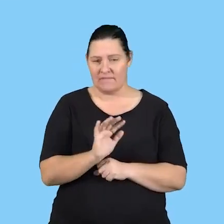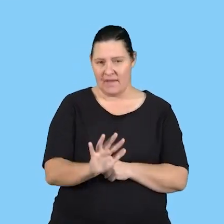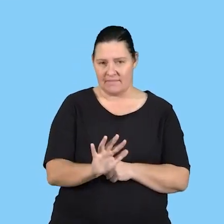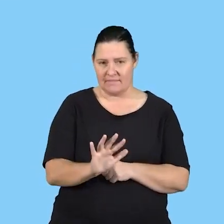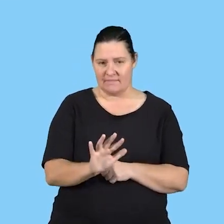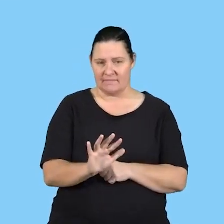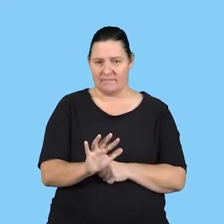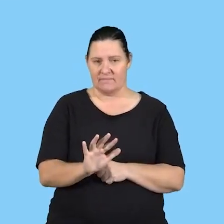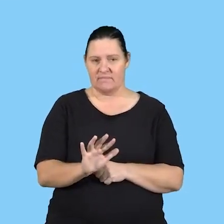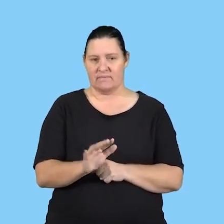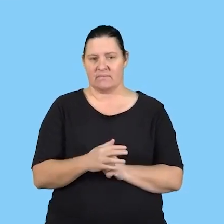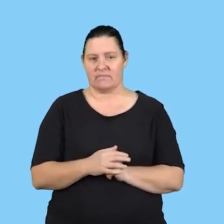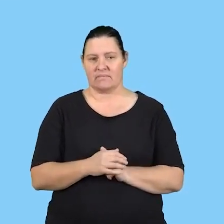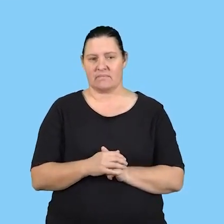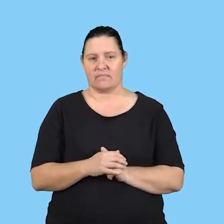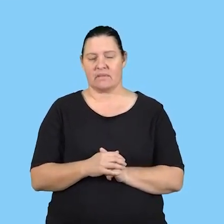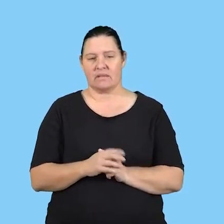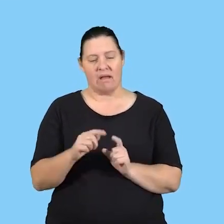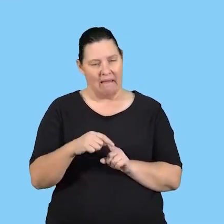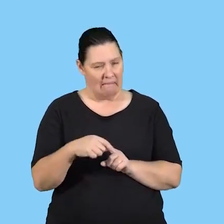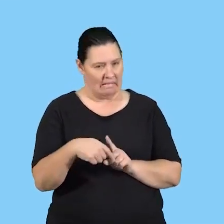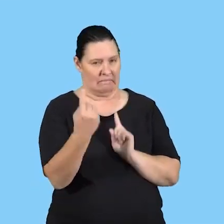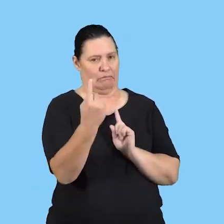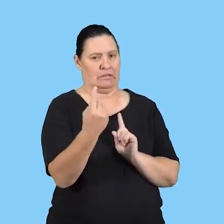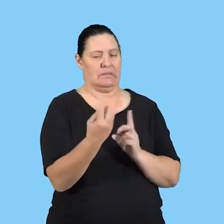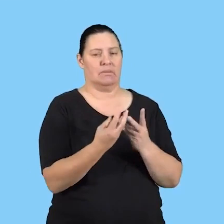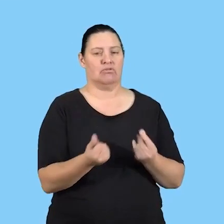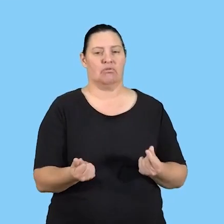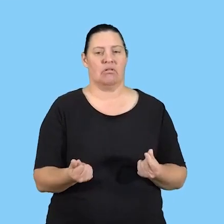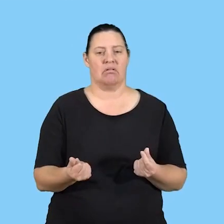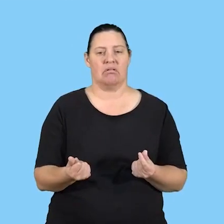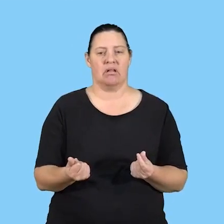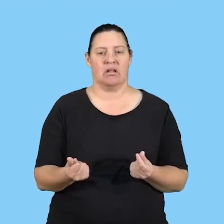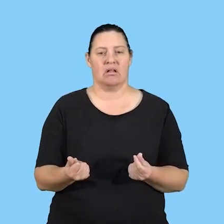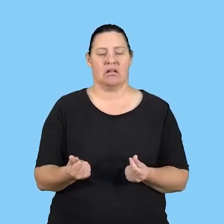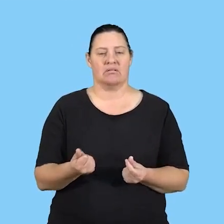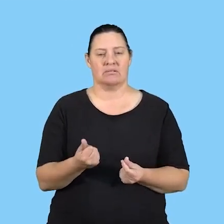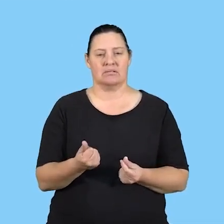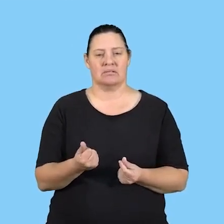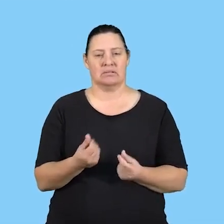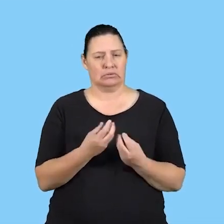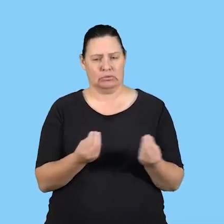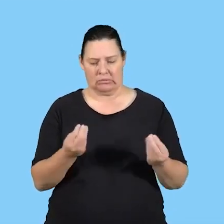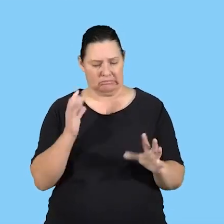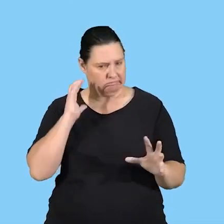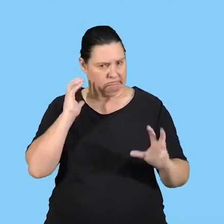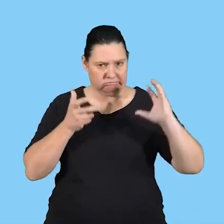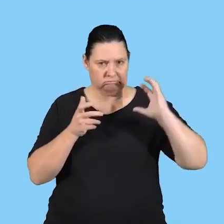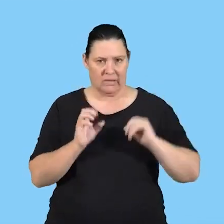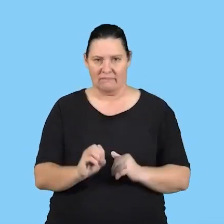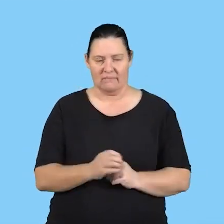5 are other kinds of material that children generally get confused